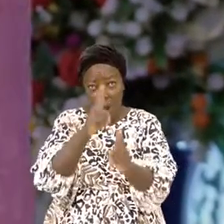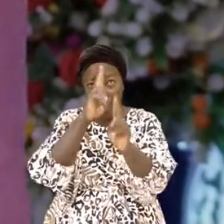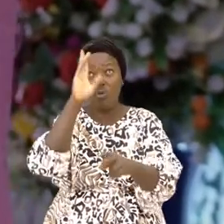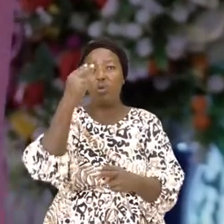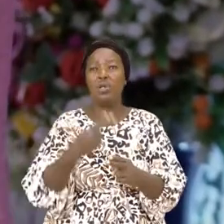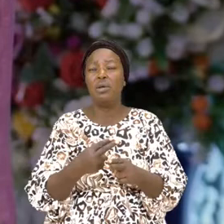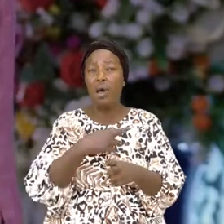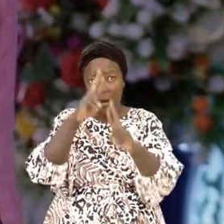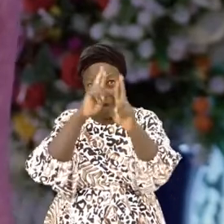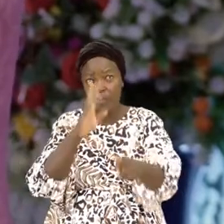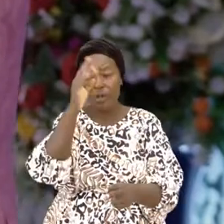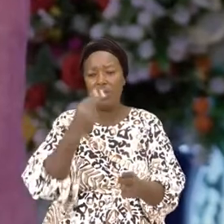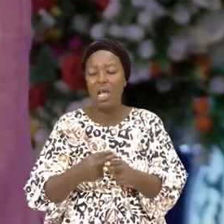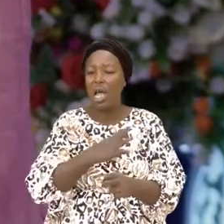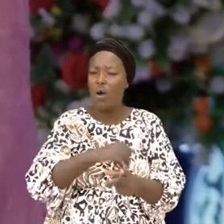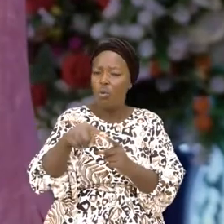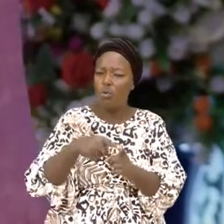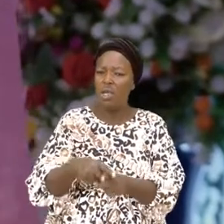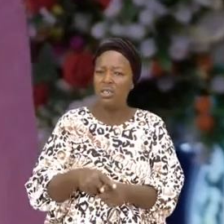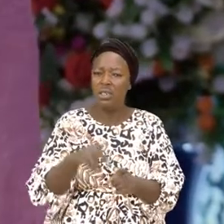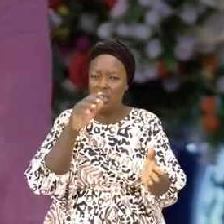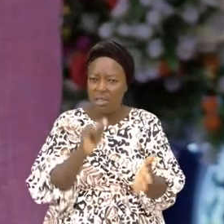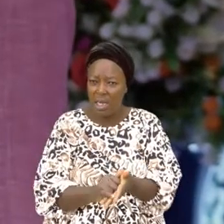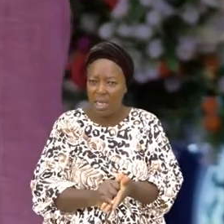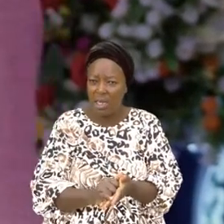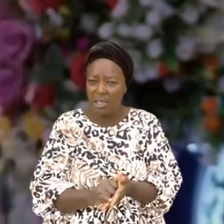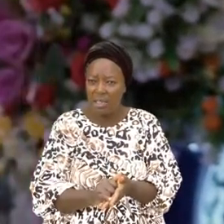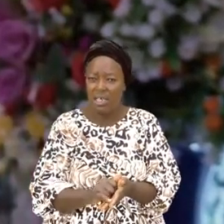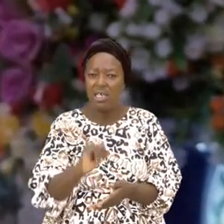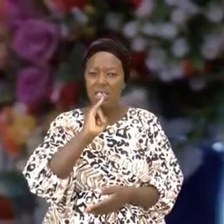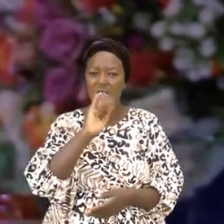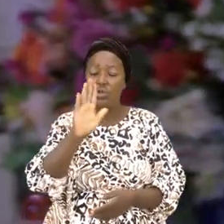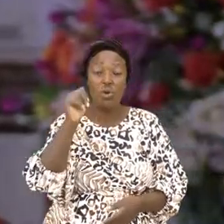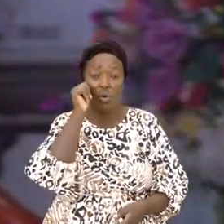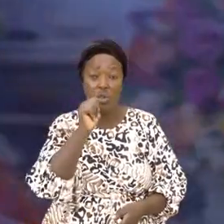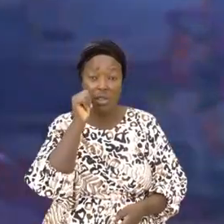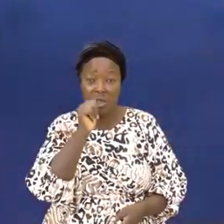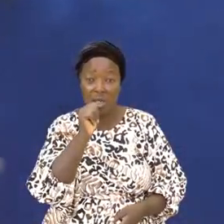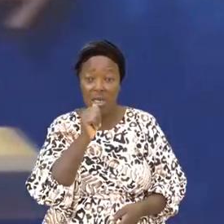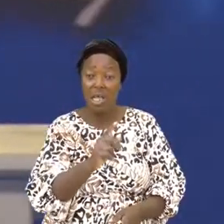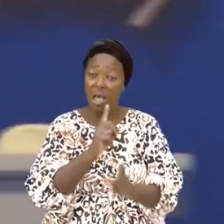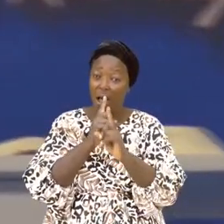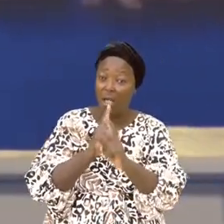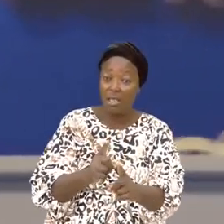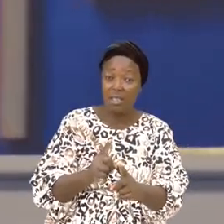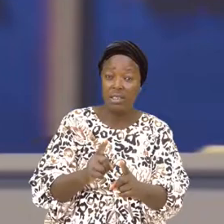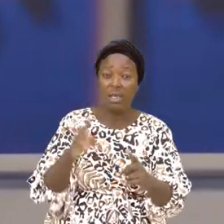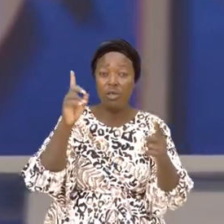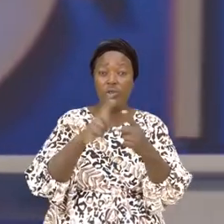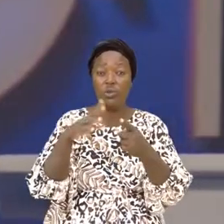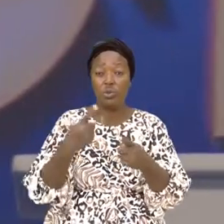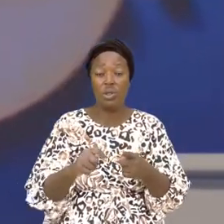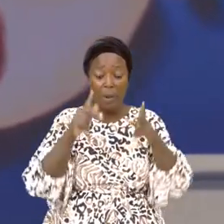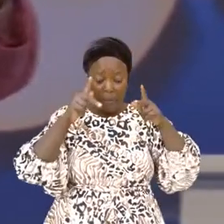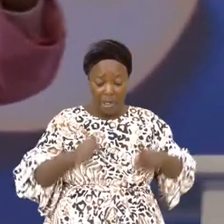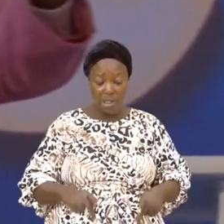name. And when that is your daily response to the